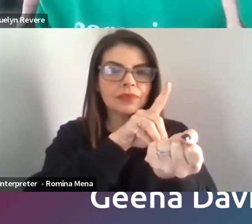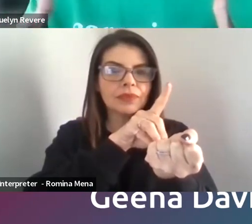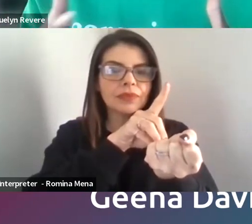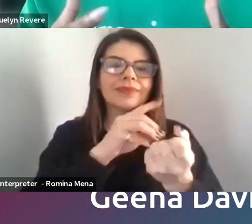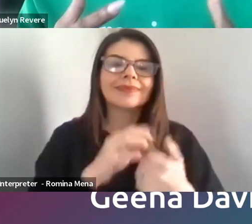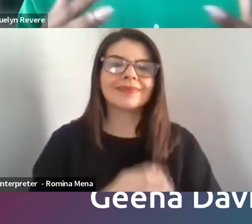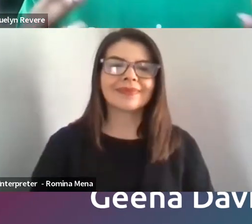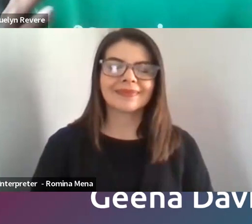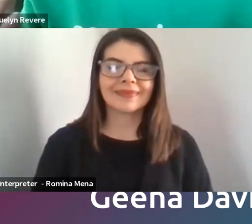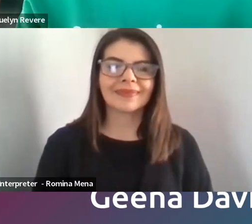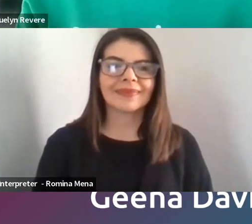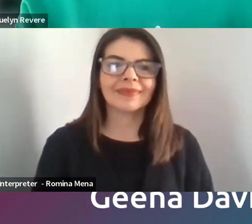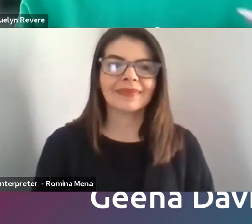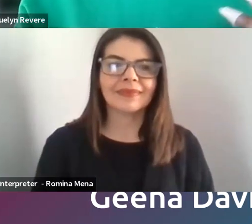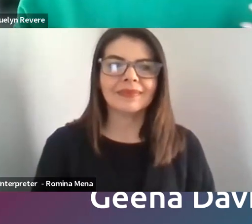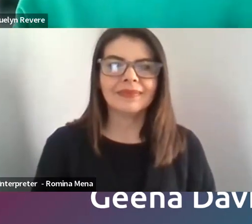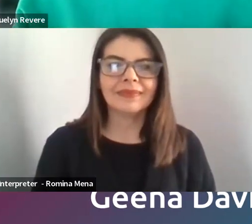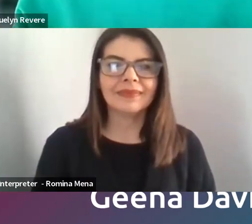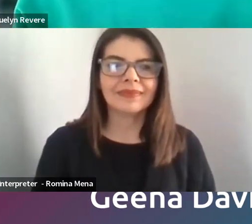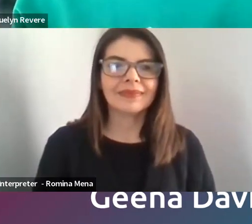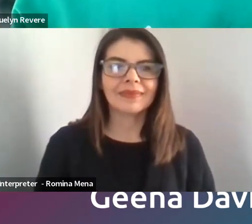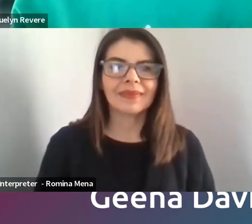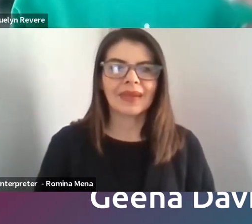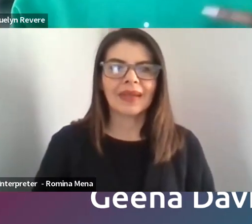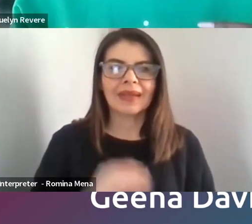doctors who don't see me